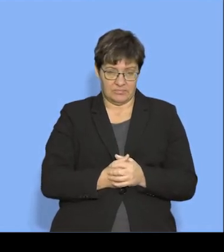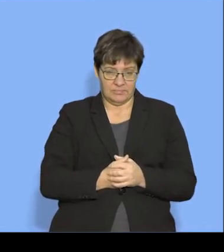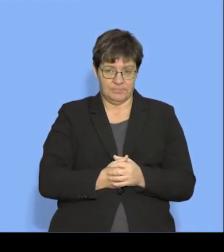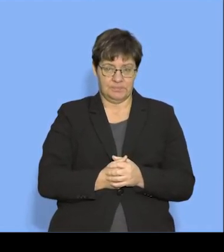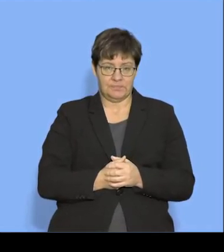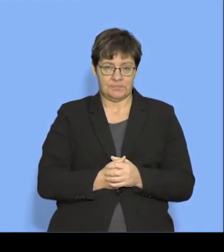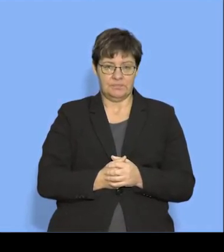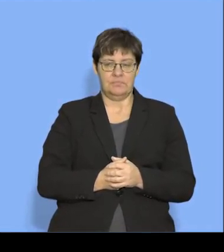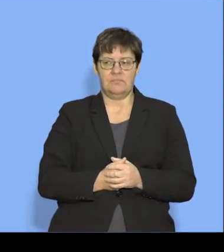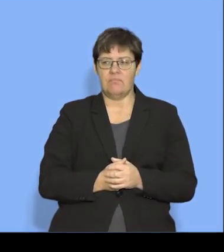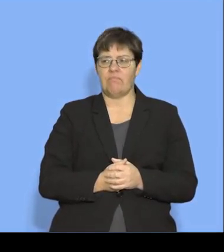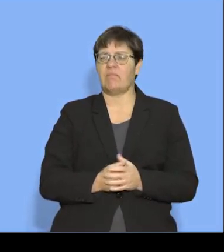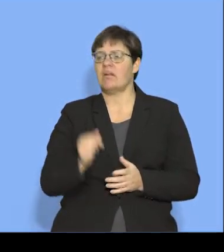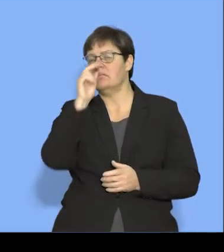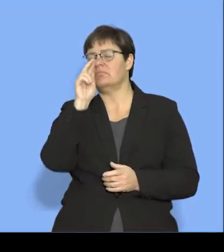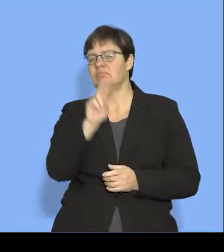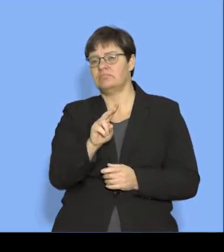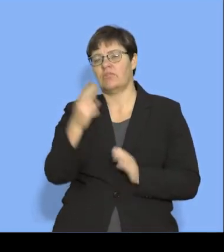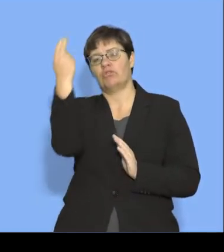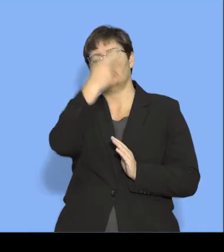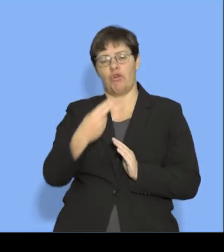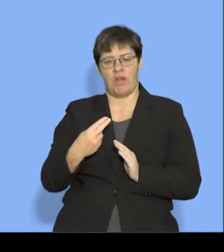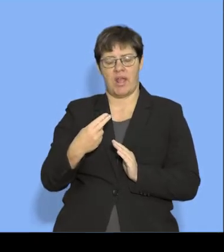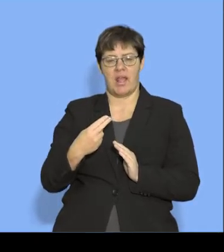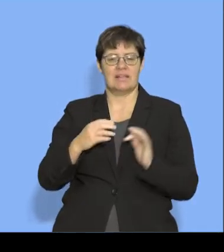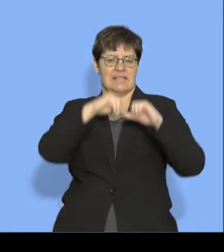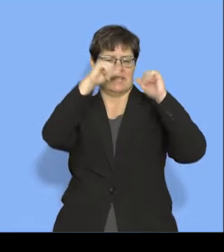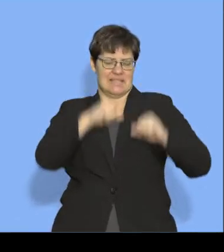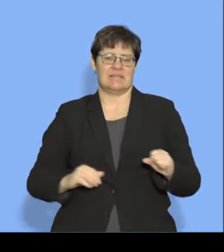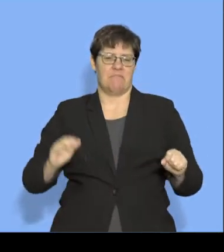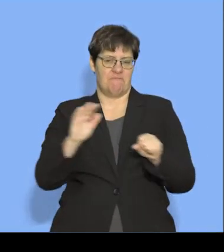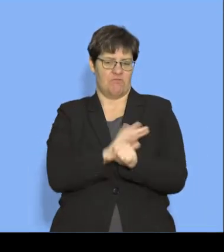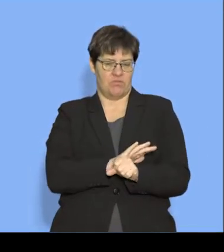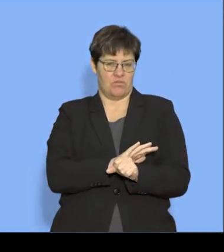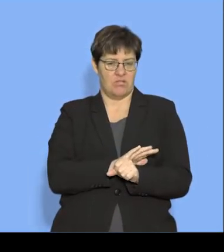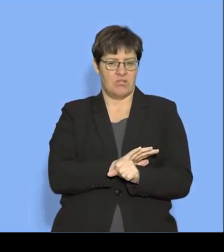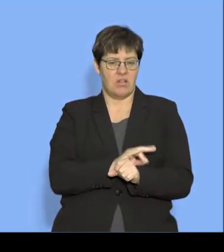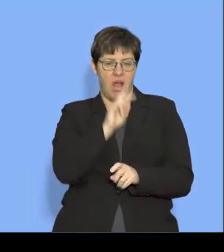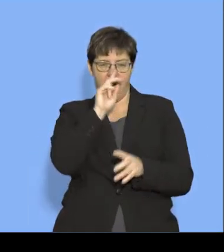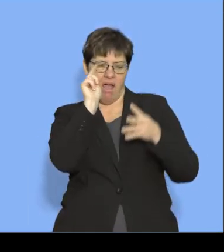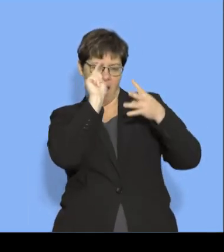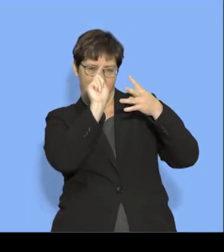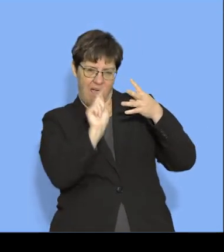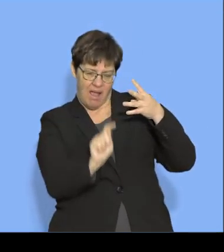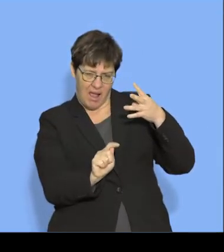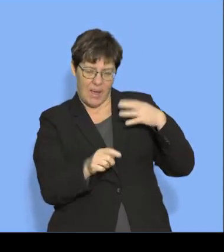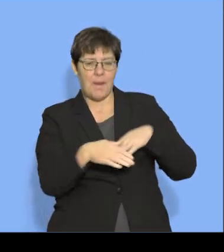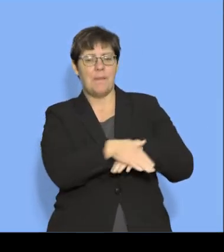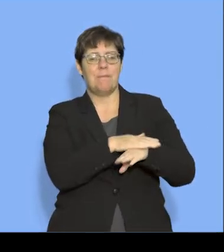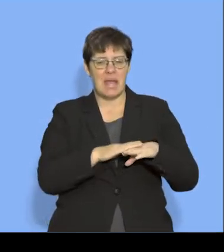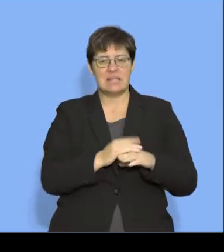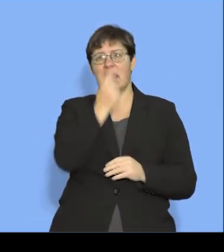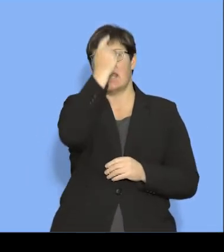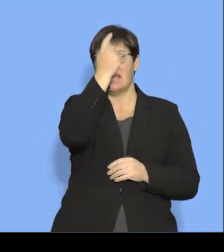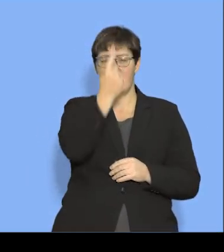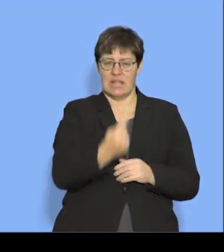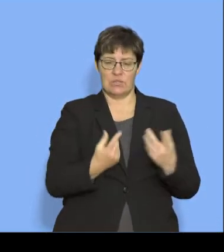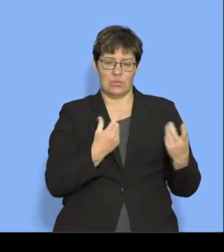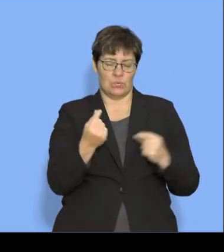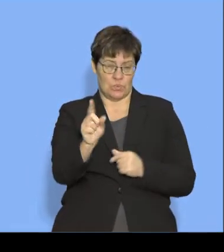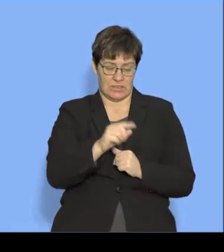digestion. Let's have an overview of the drawing of the digestive system and try and unpack again a basic function of each